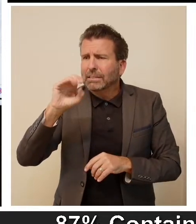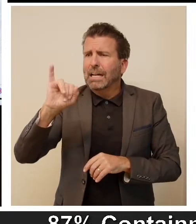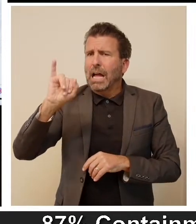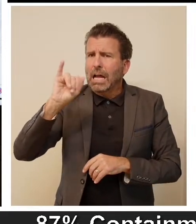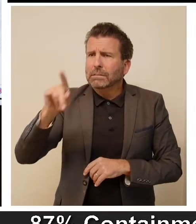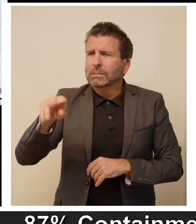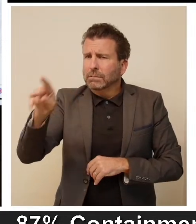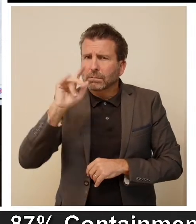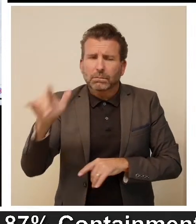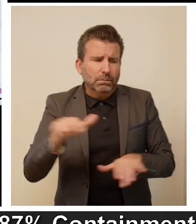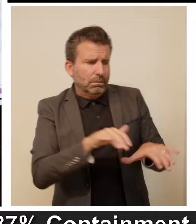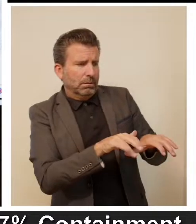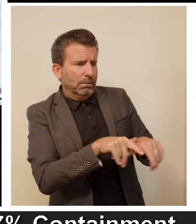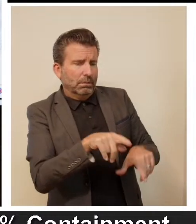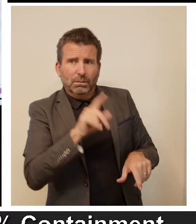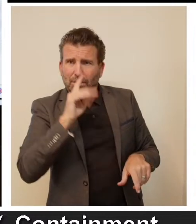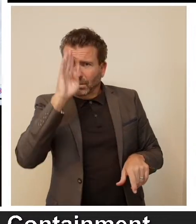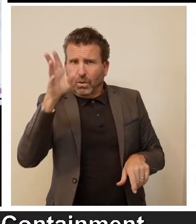things online at